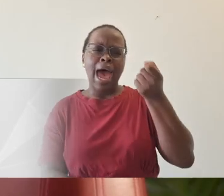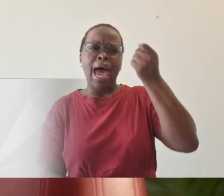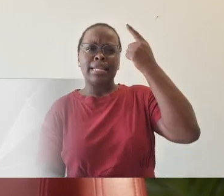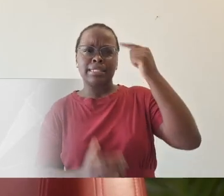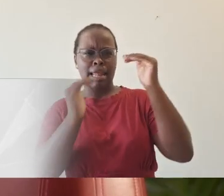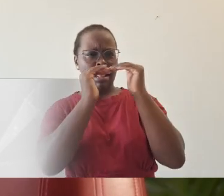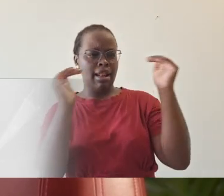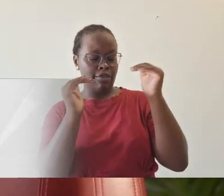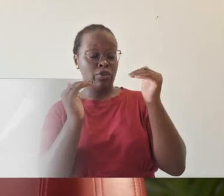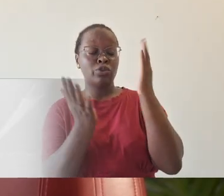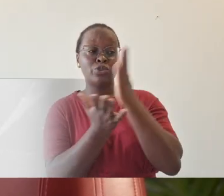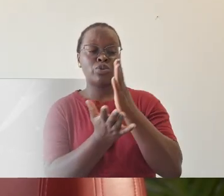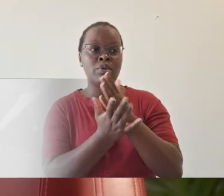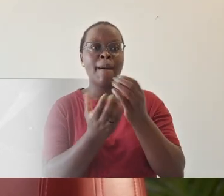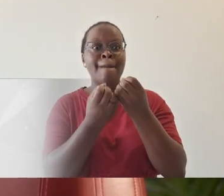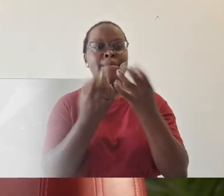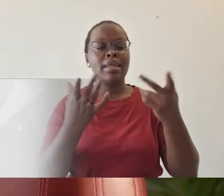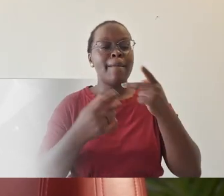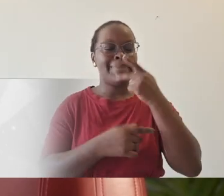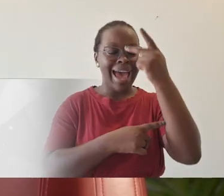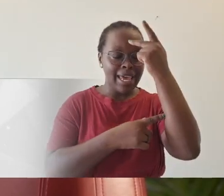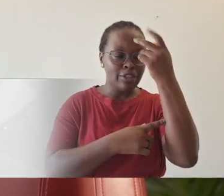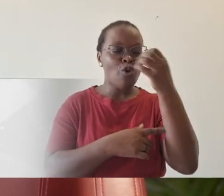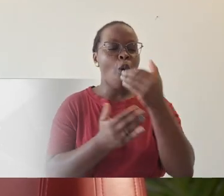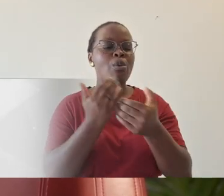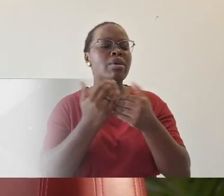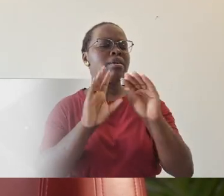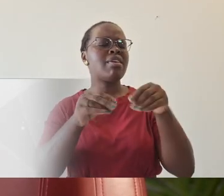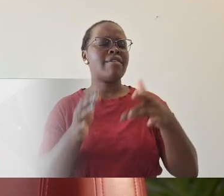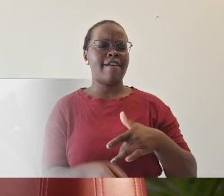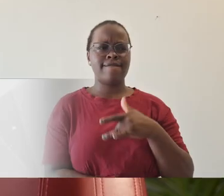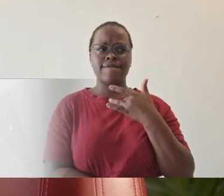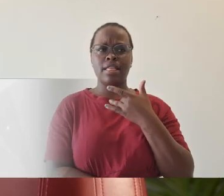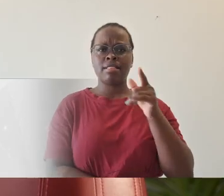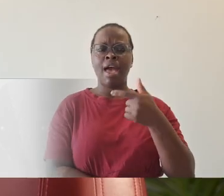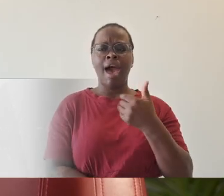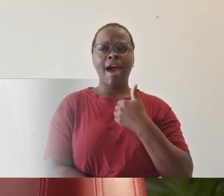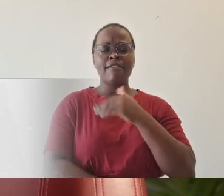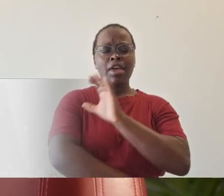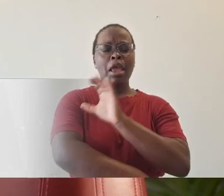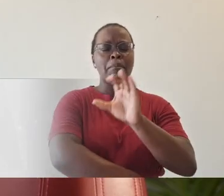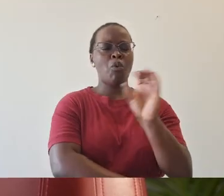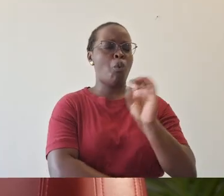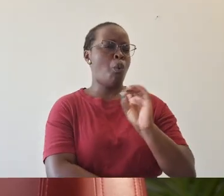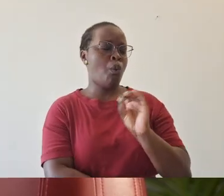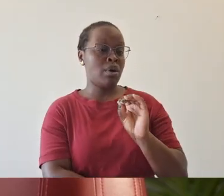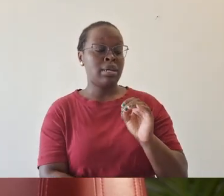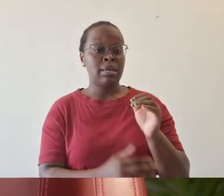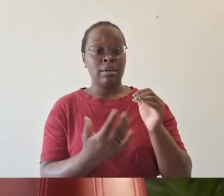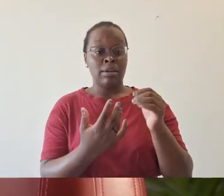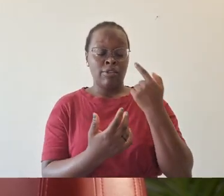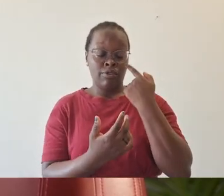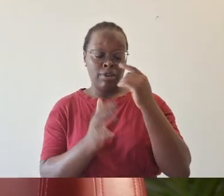that caregivers feel that they're not empowered. They don't even know how to interpret the competency-based education.